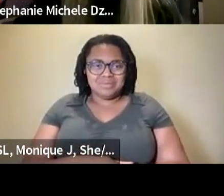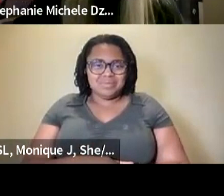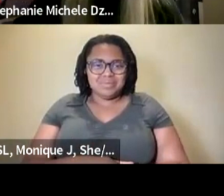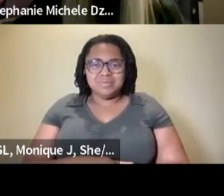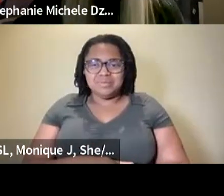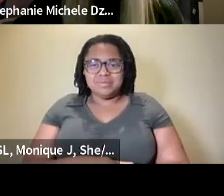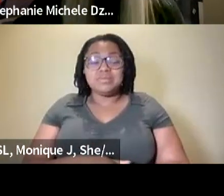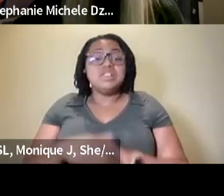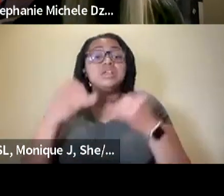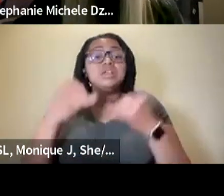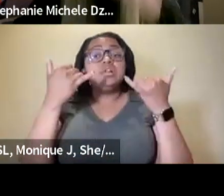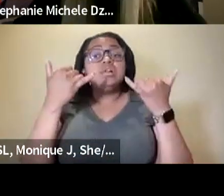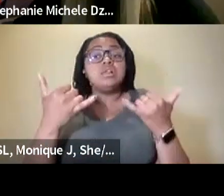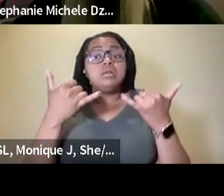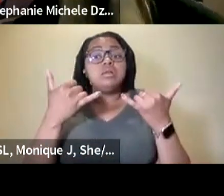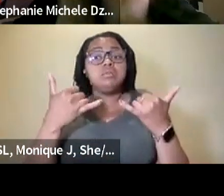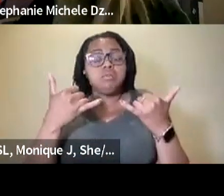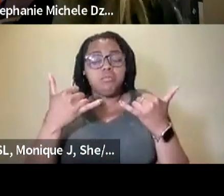Now,